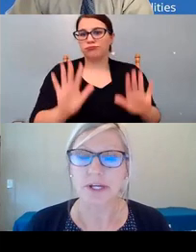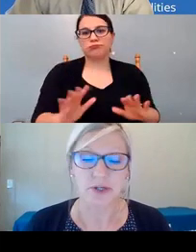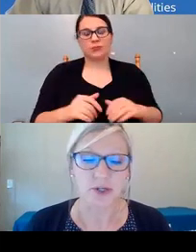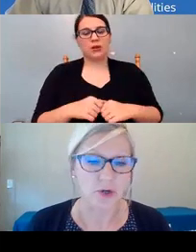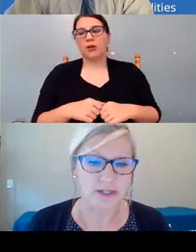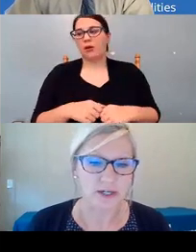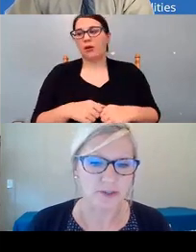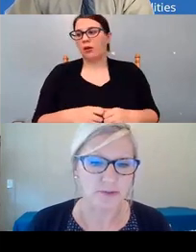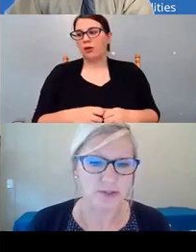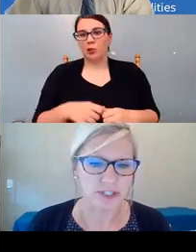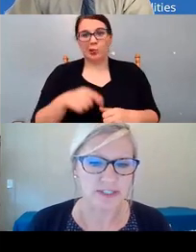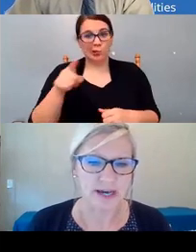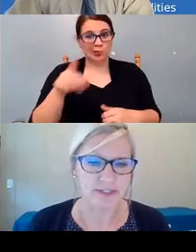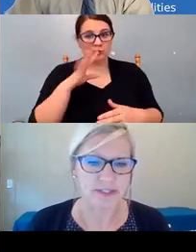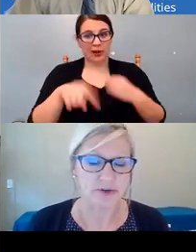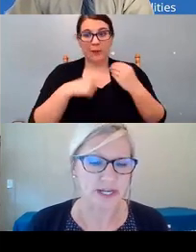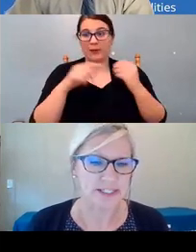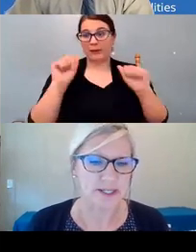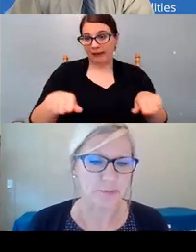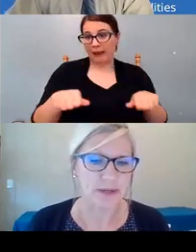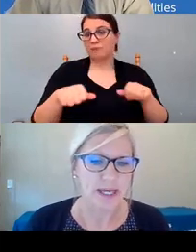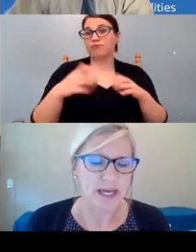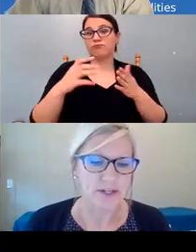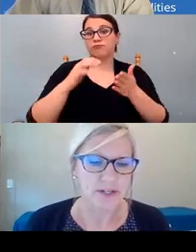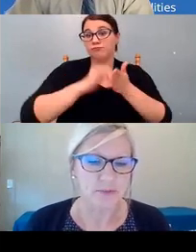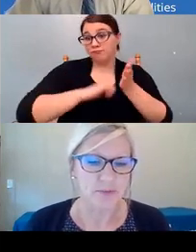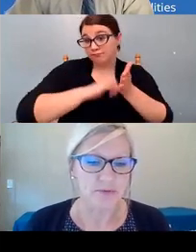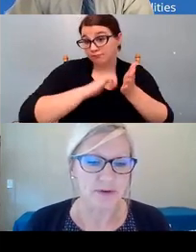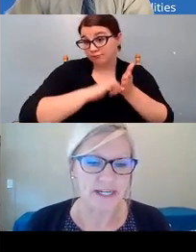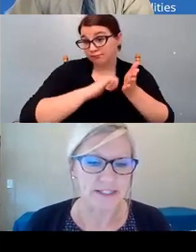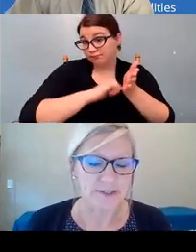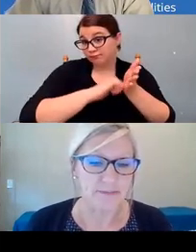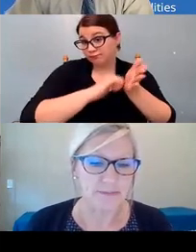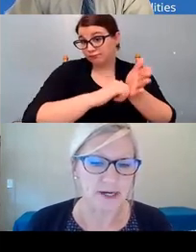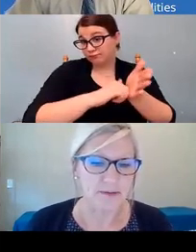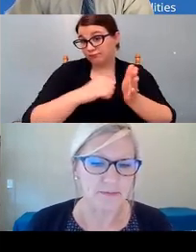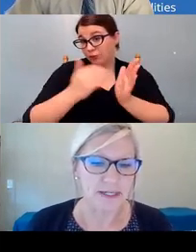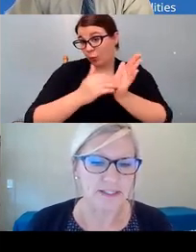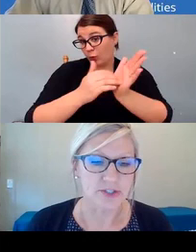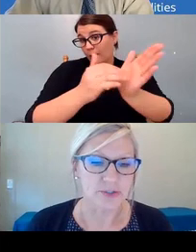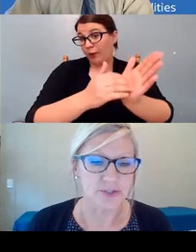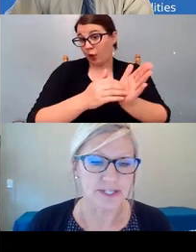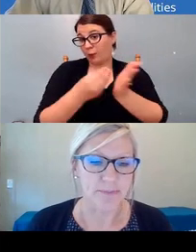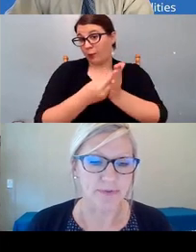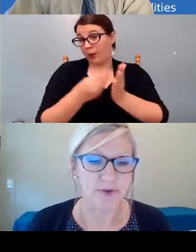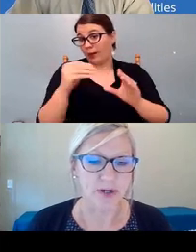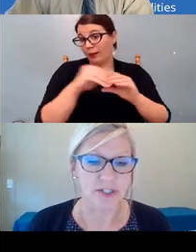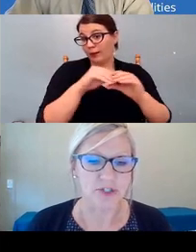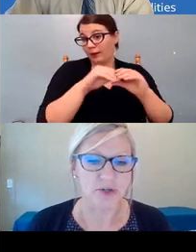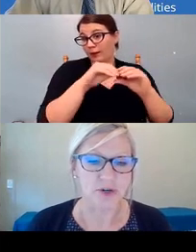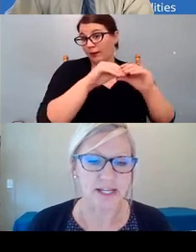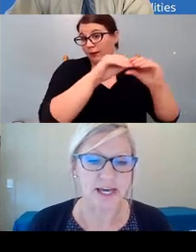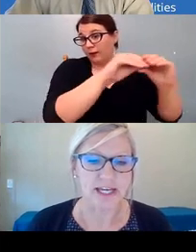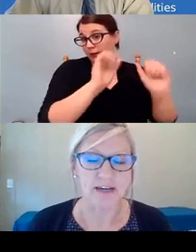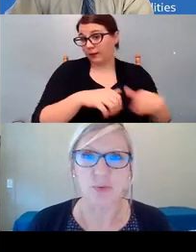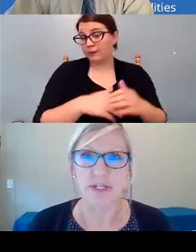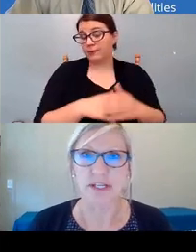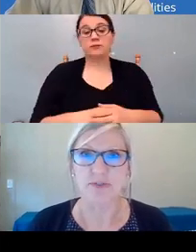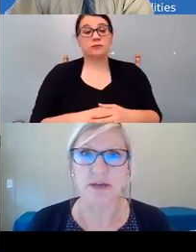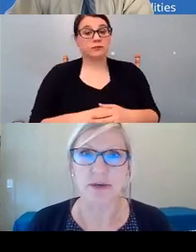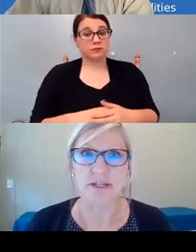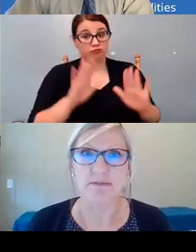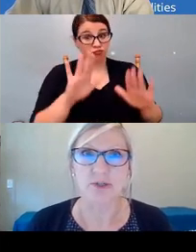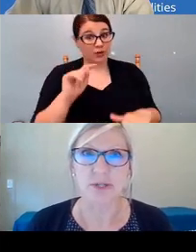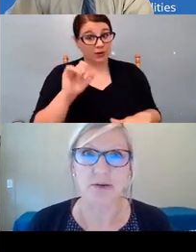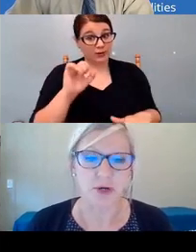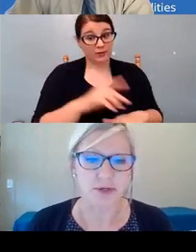making reoccurring contributions. That was a great tip. And then you provided some additional steps on ensuring that if